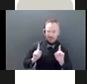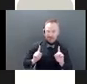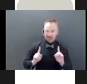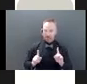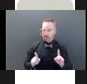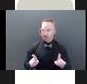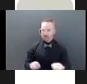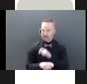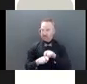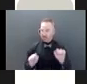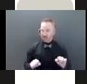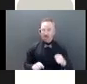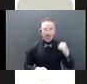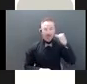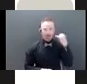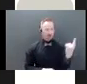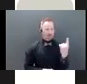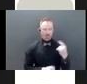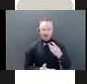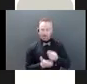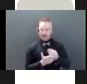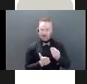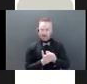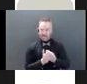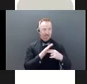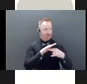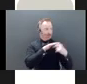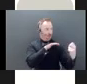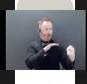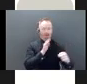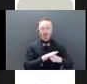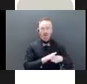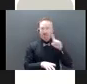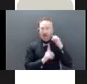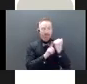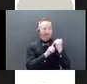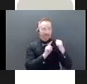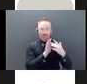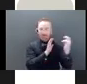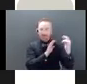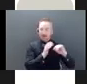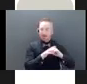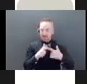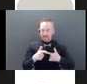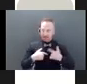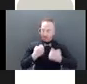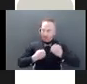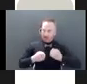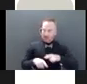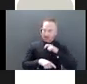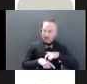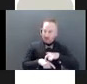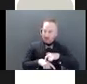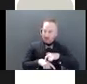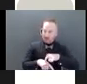or frauded you, you're going to have emotional impact as a result of that. And the same with the other forms of abuse. But today, we're really focusing